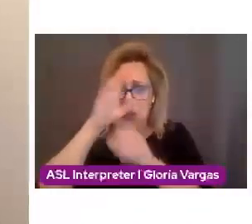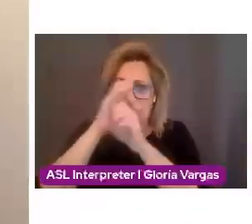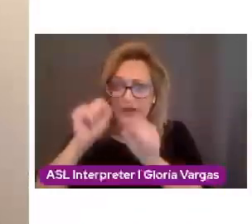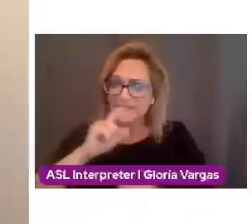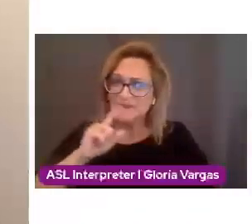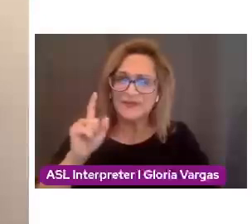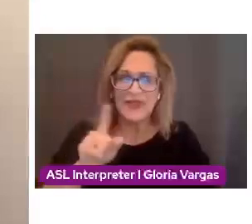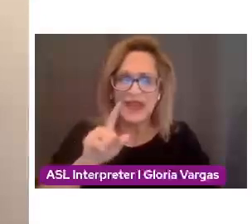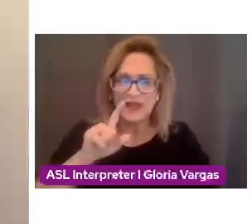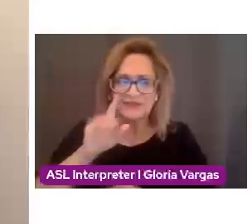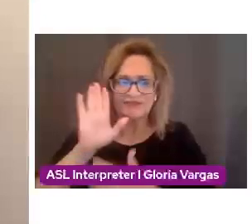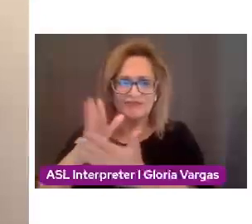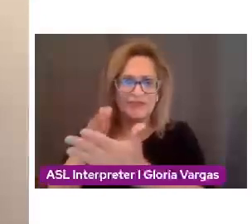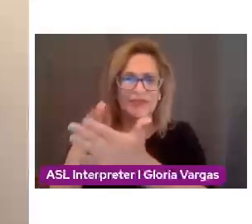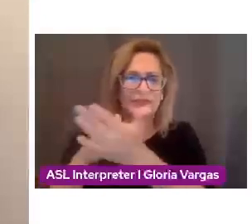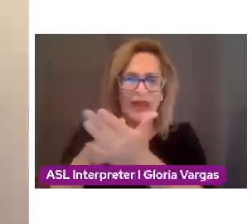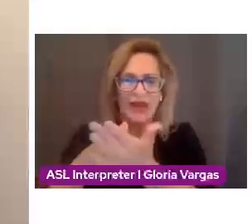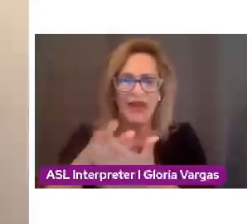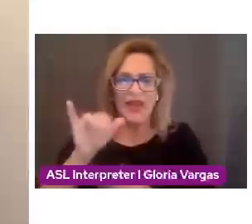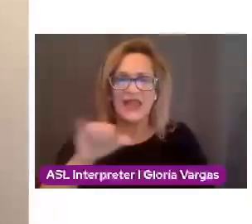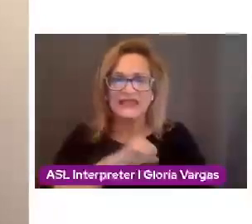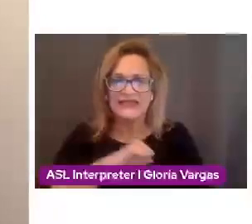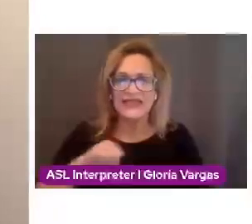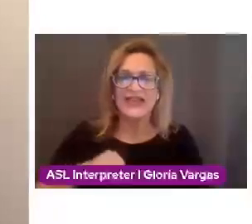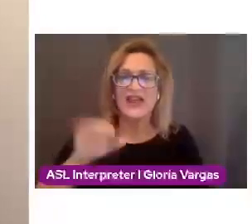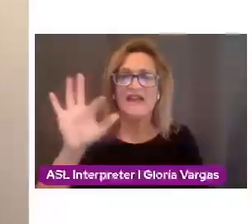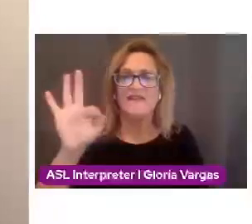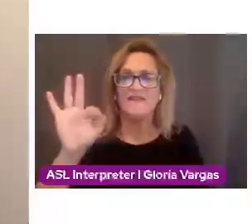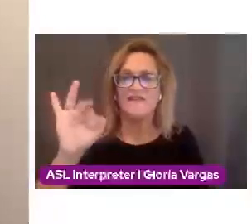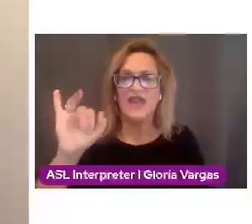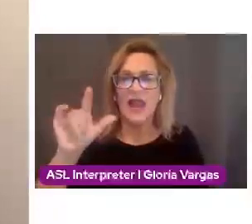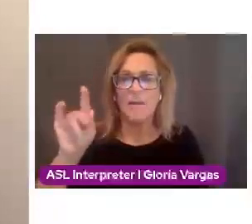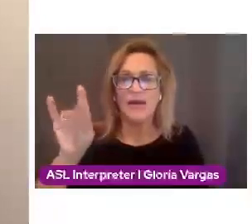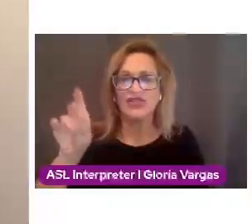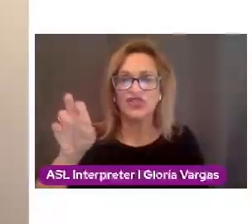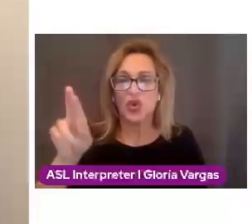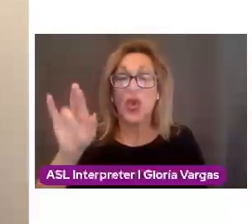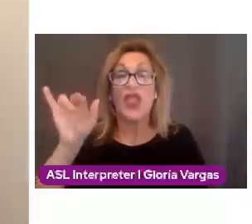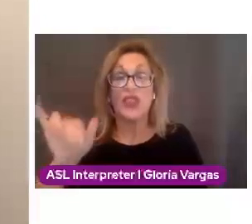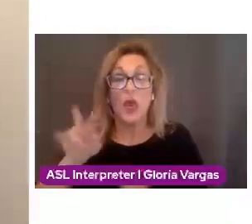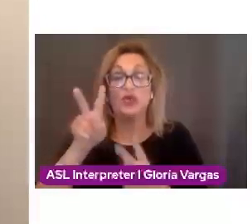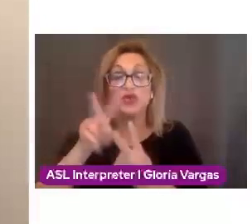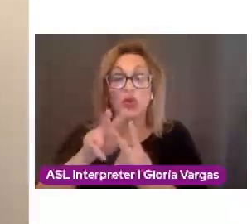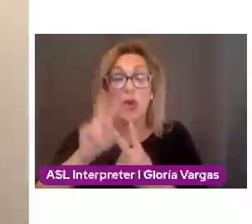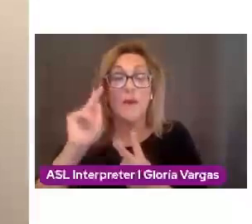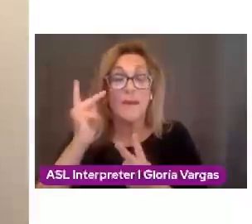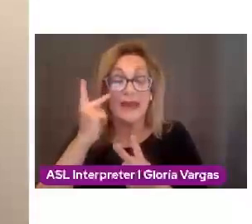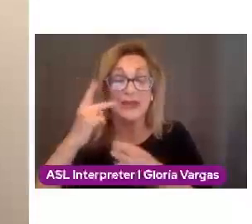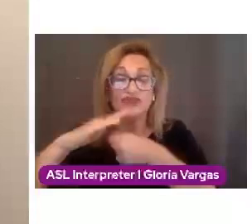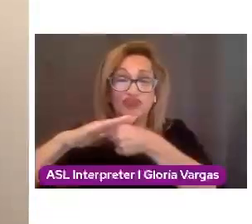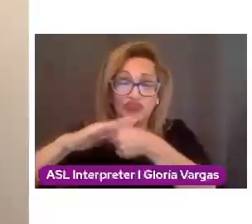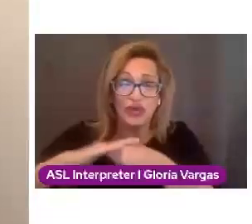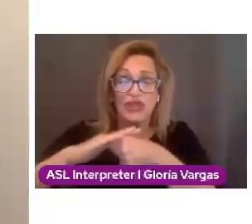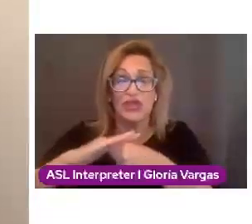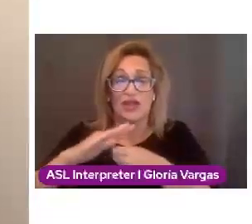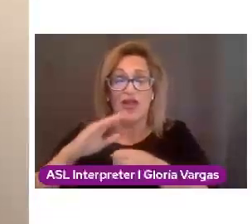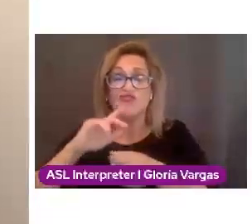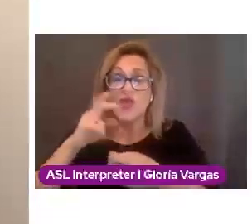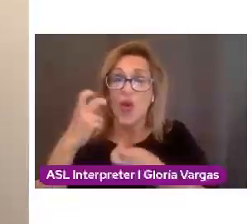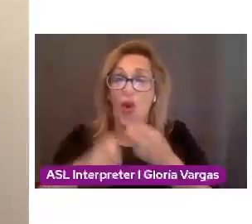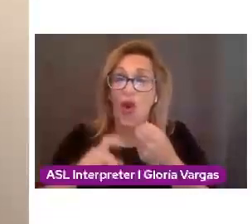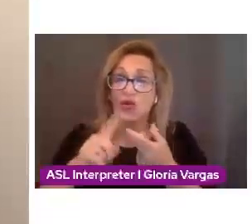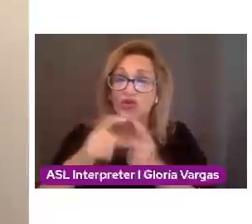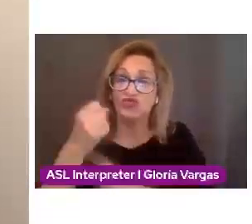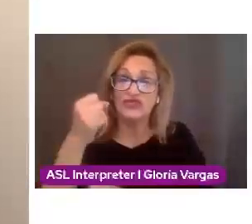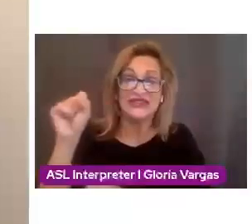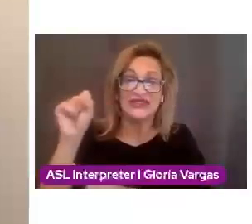abolishing the Senate filibuster. Those two actions dramatically increase political pressure and makes it much harder to resist. I